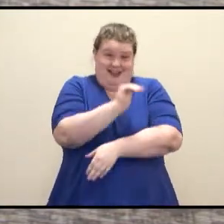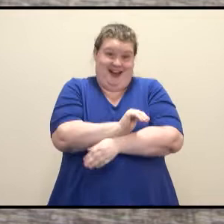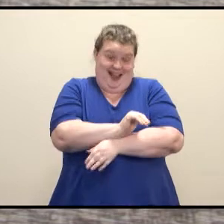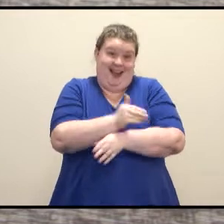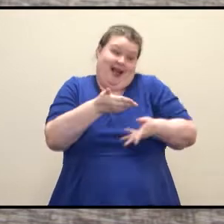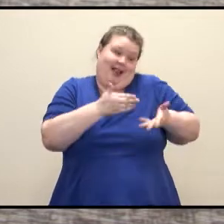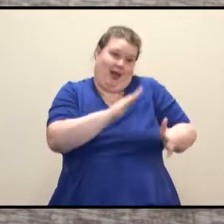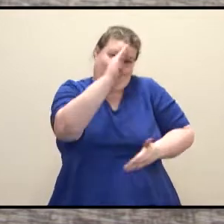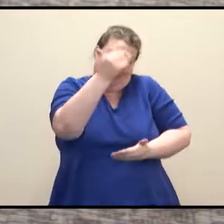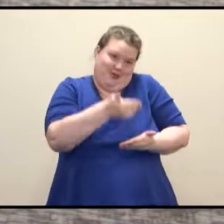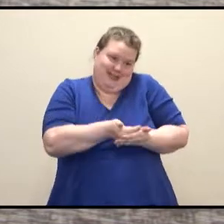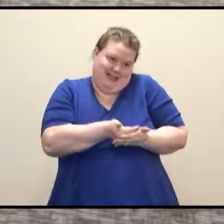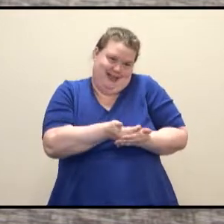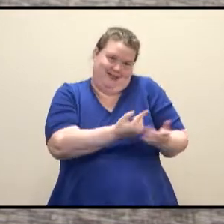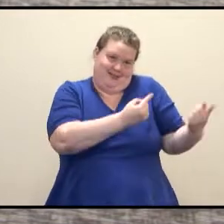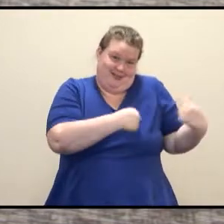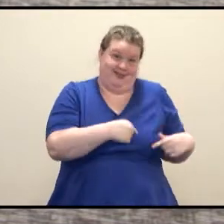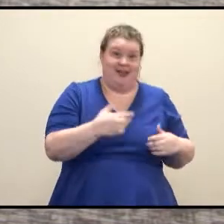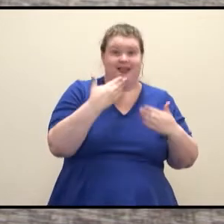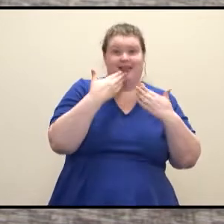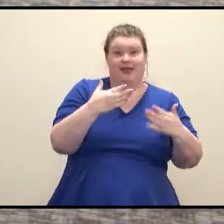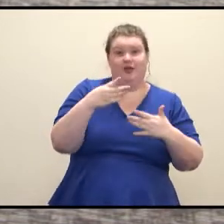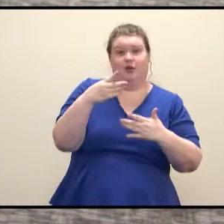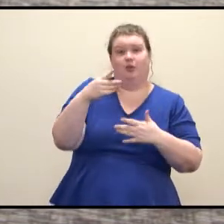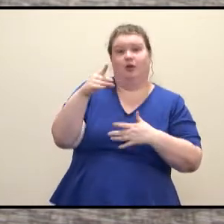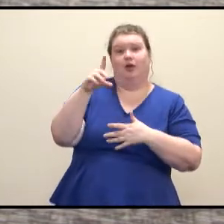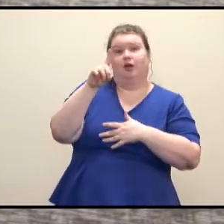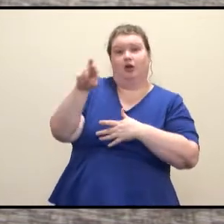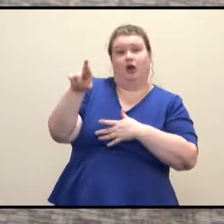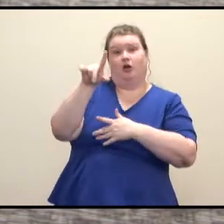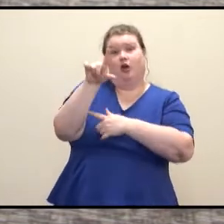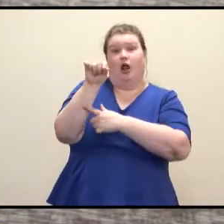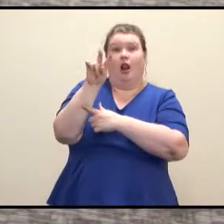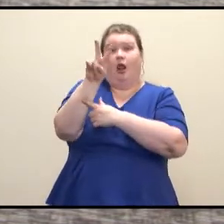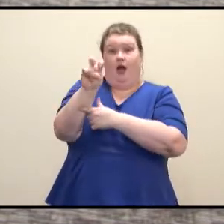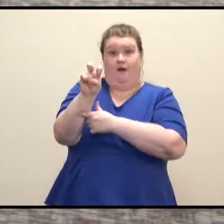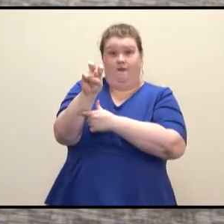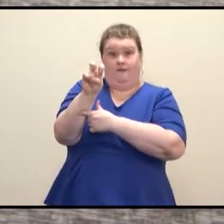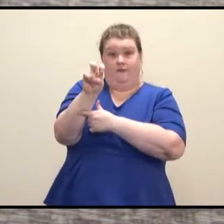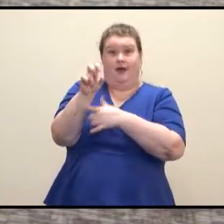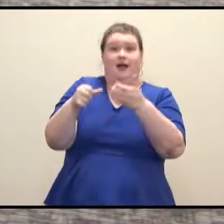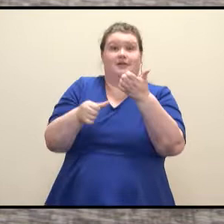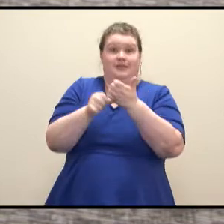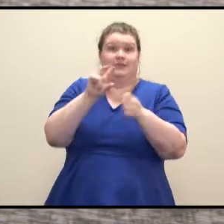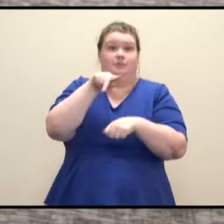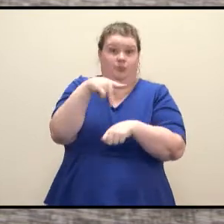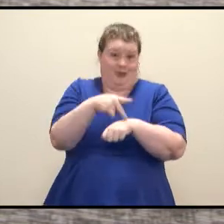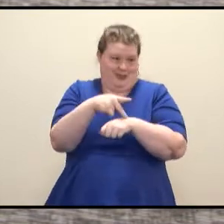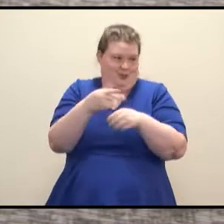us. And thank you to Dr. Love, Indian Spring Assistant Principal, for being here tonight with your students.